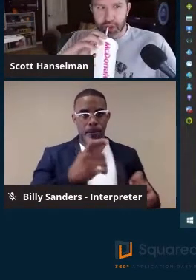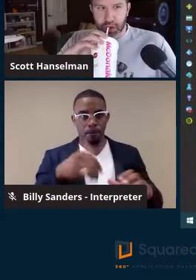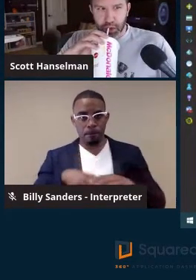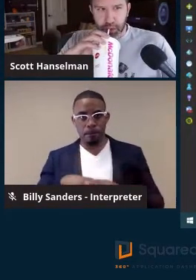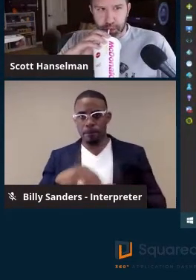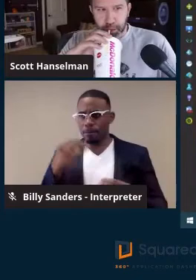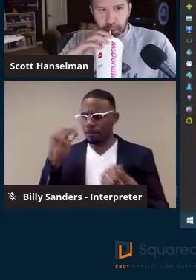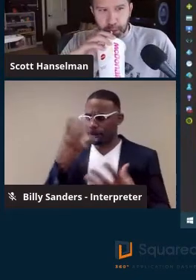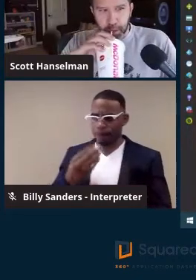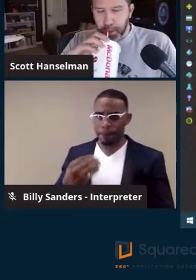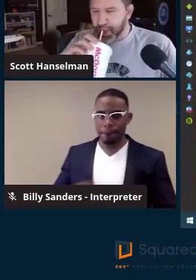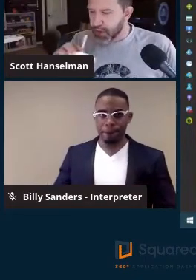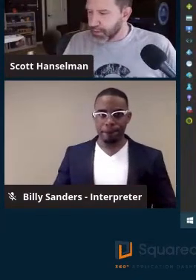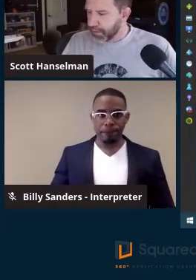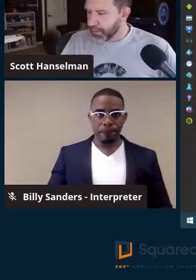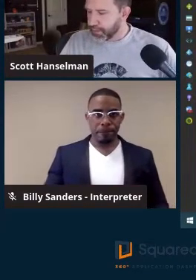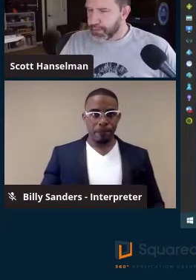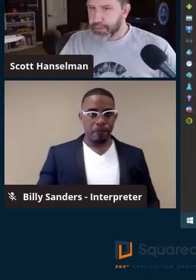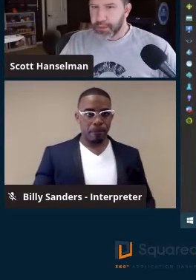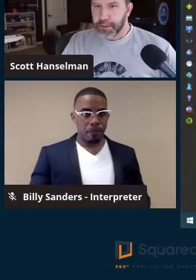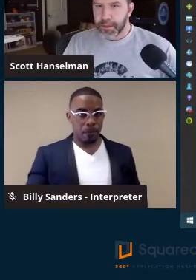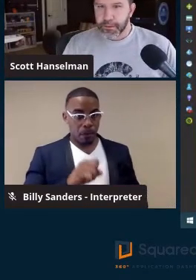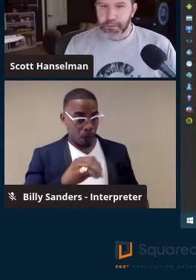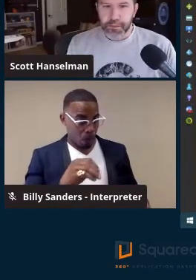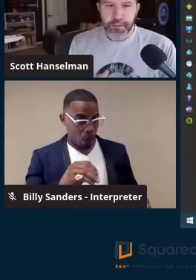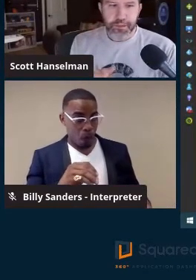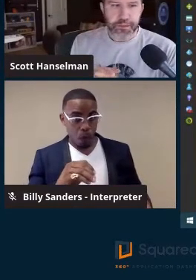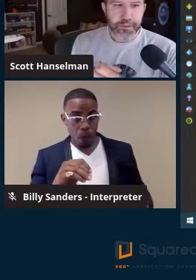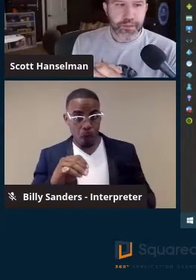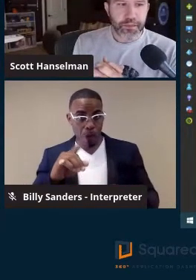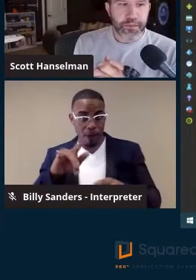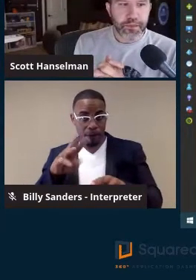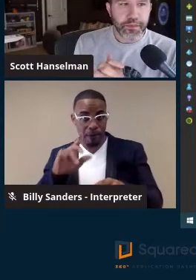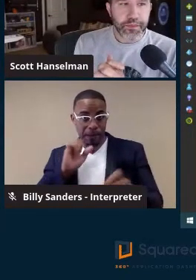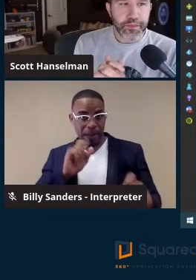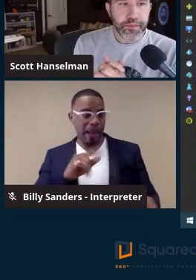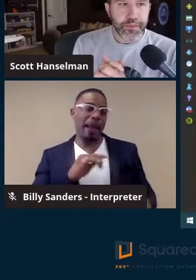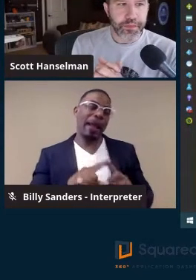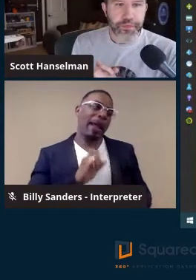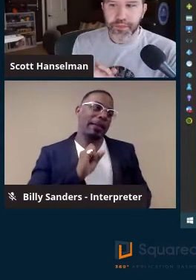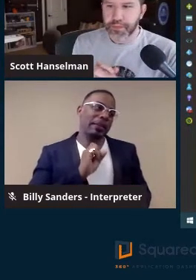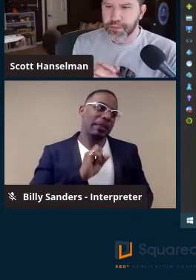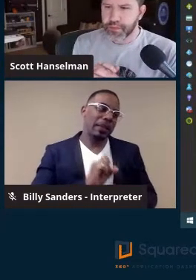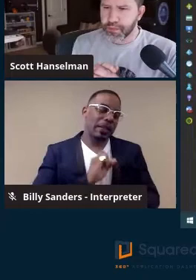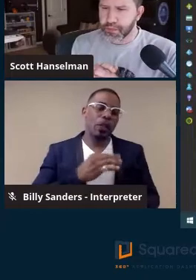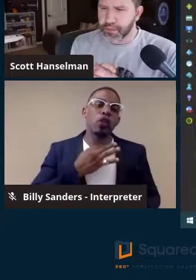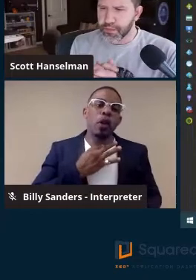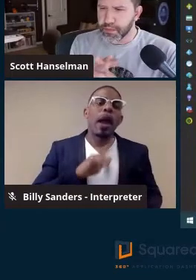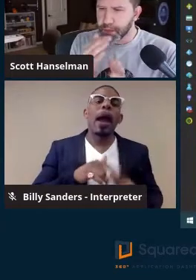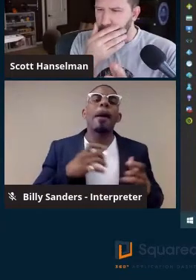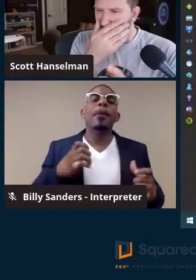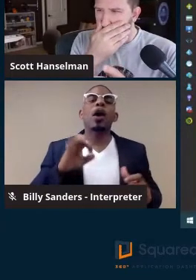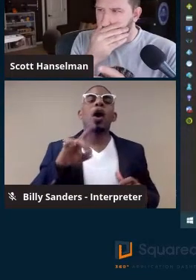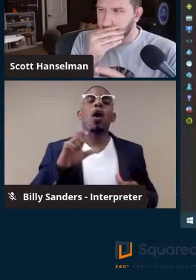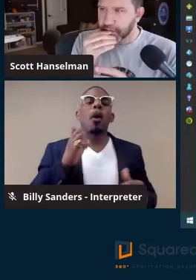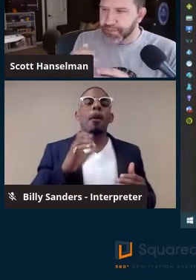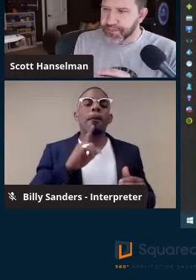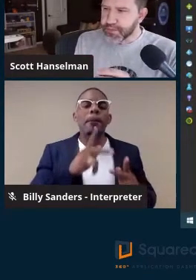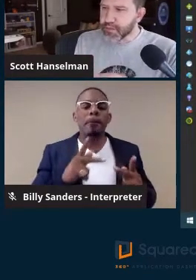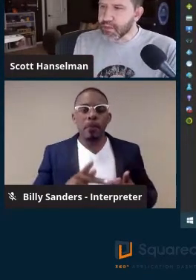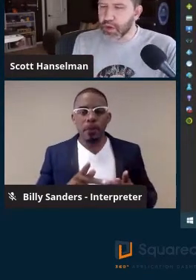Lovely. So Willem is asking, or is actually curious, how big your code base